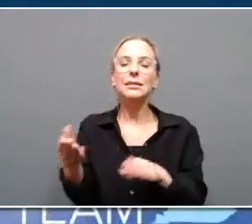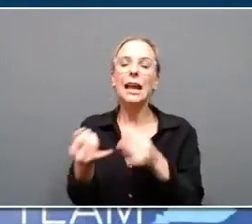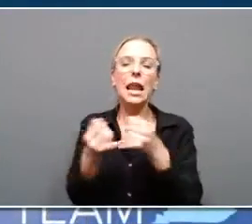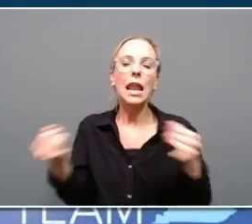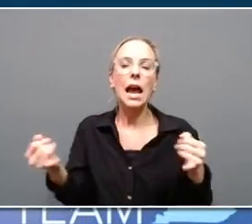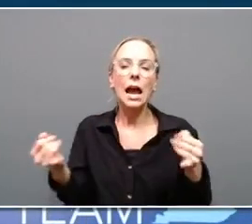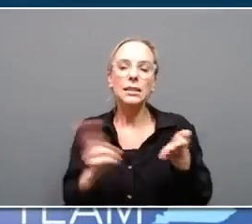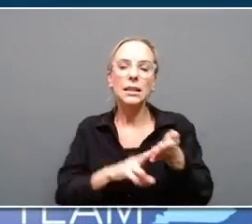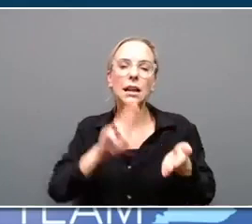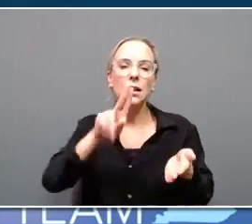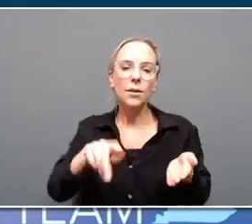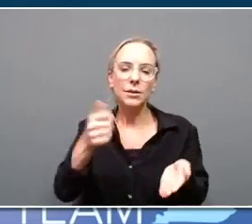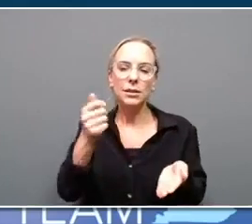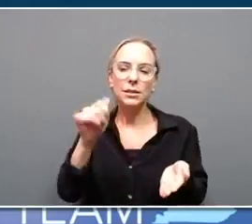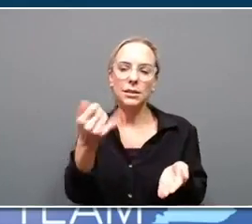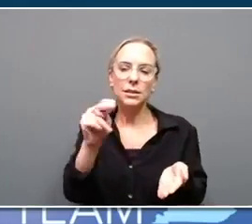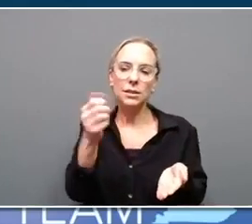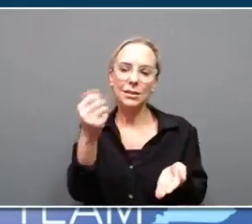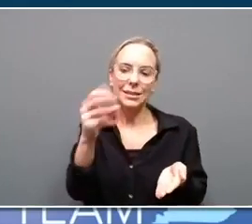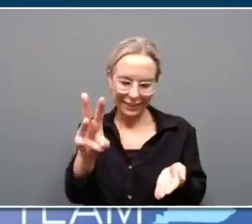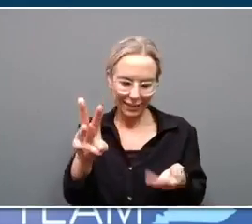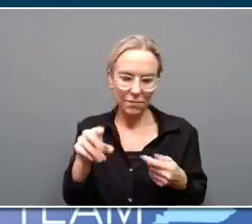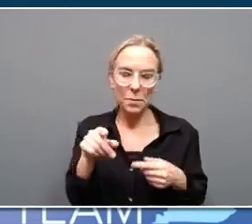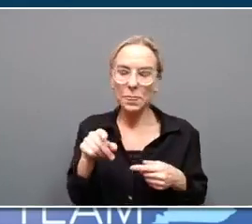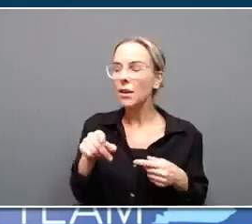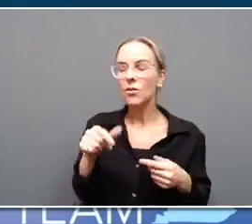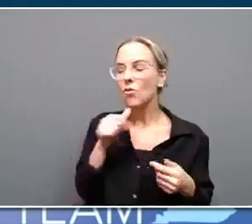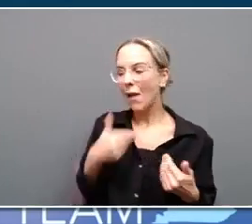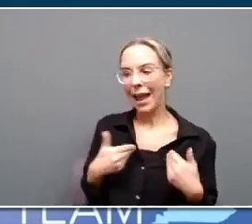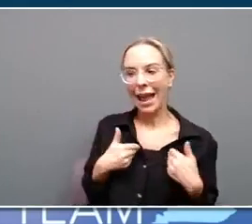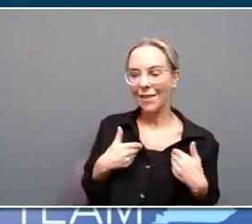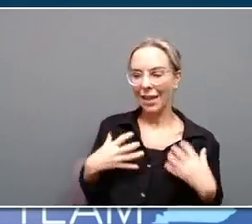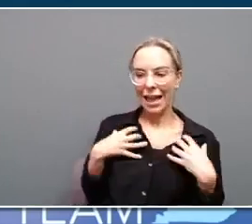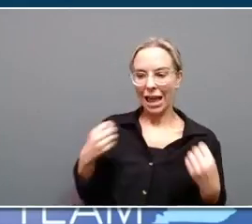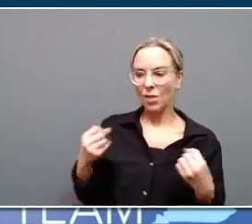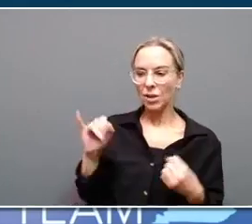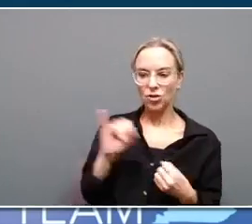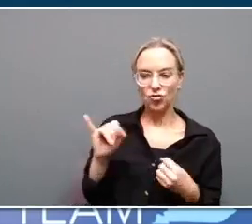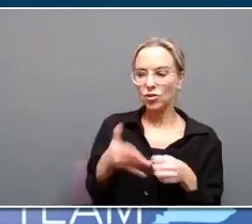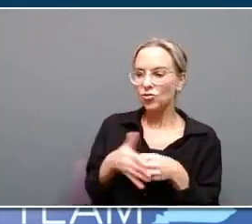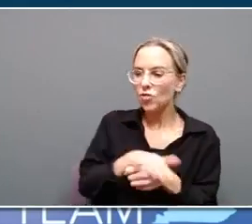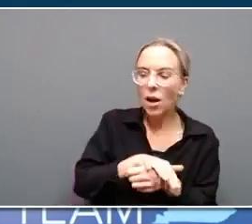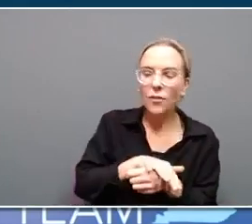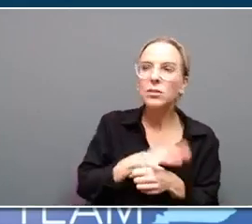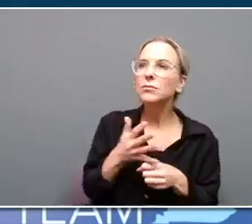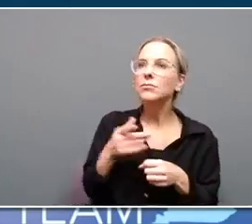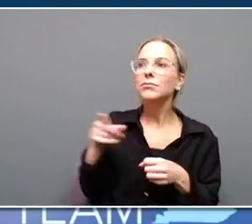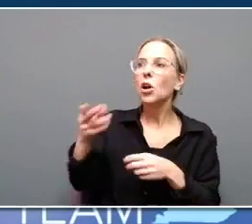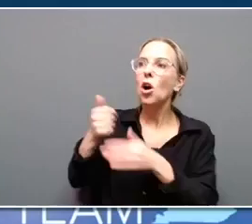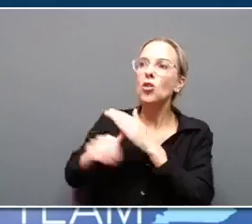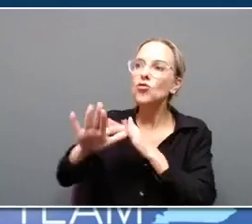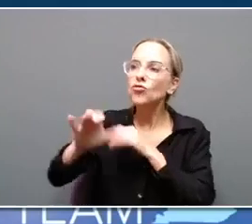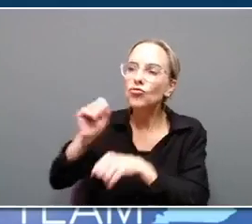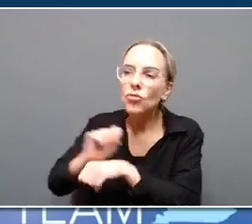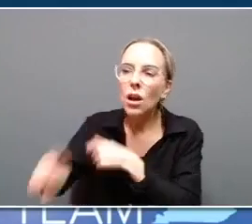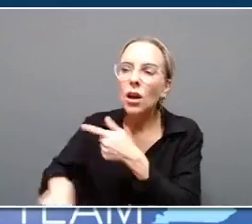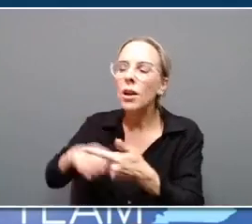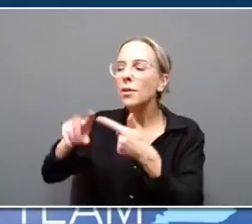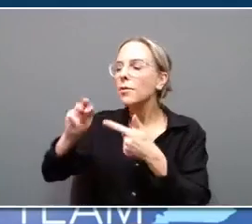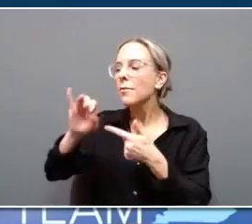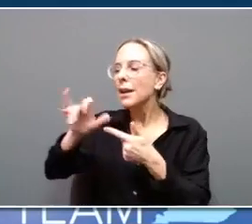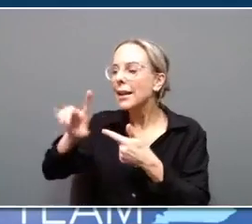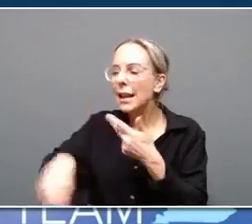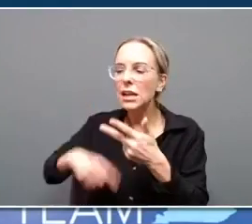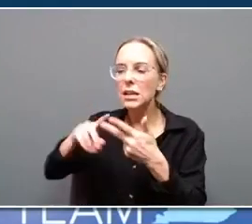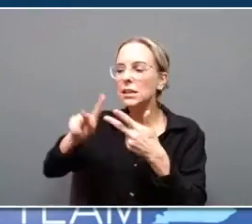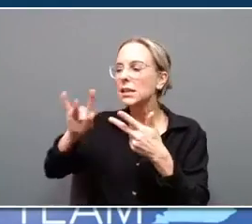January 16th. That means if you don't have health coverage through another source, such as an employer, Medicaid, K-CHIP,